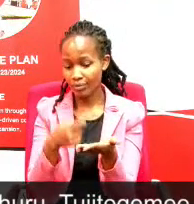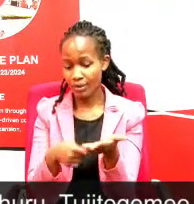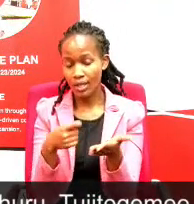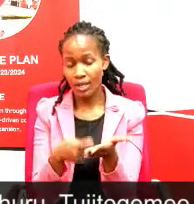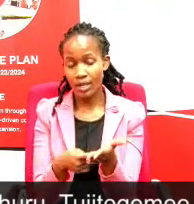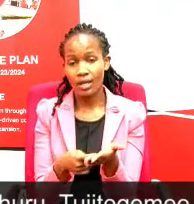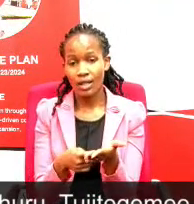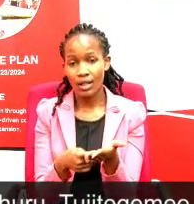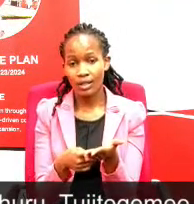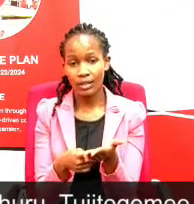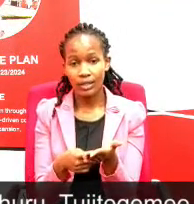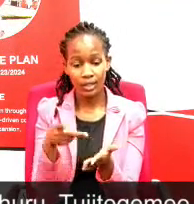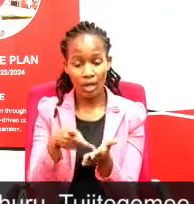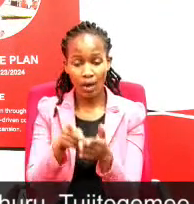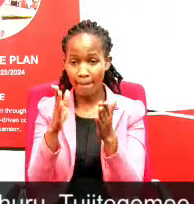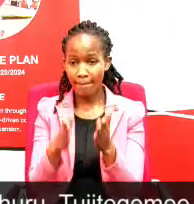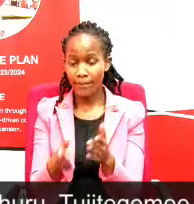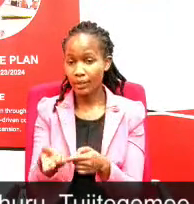tax-based expansion